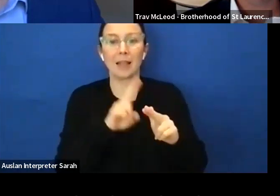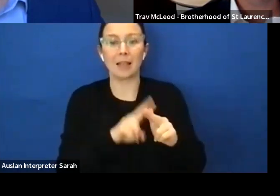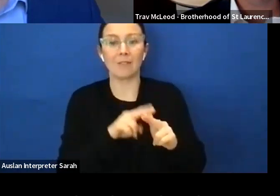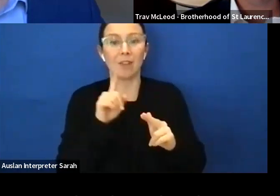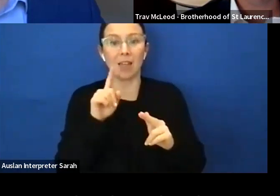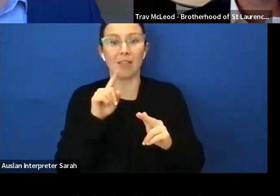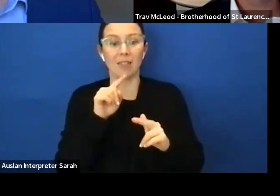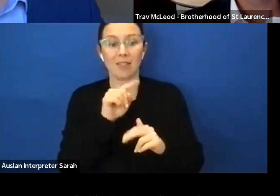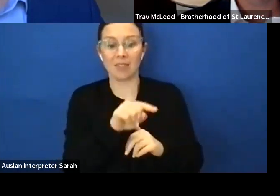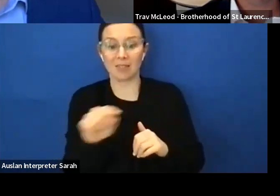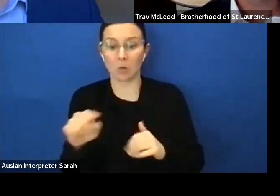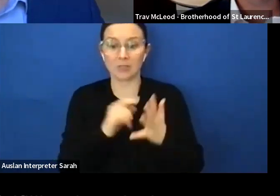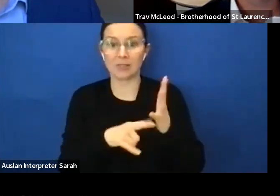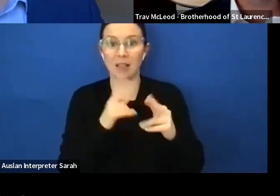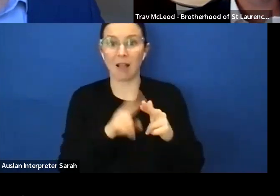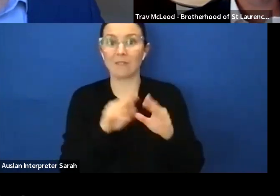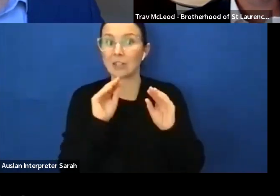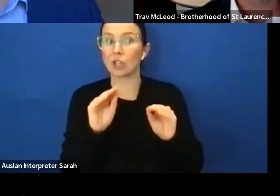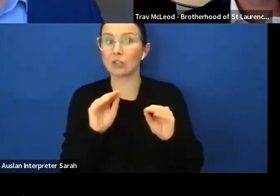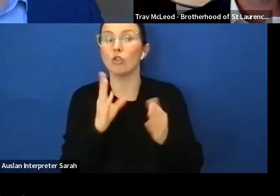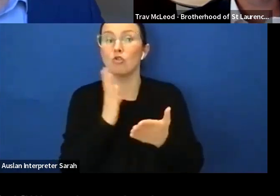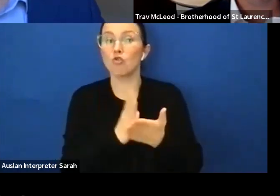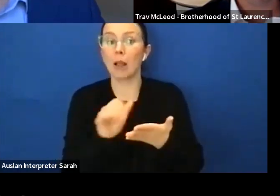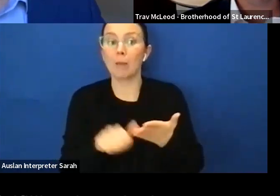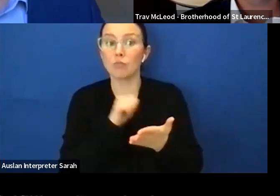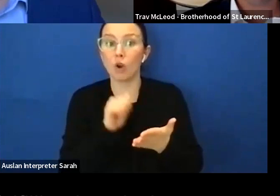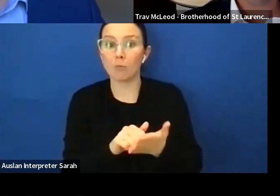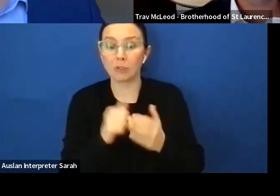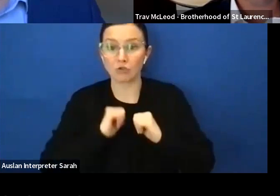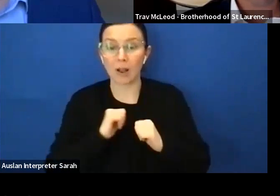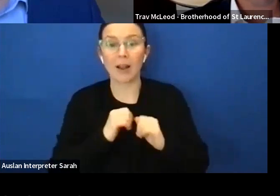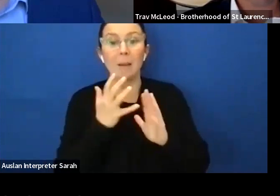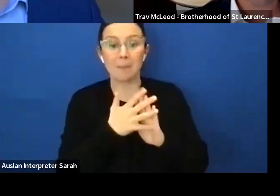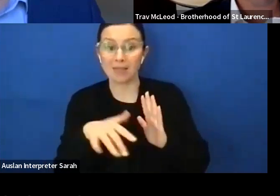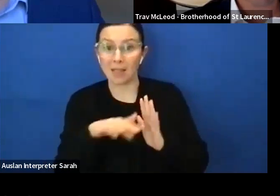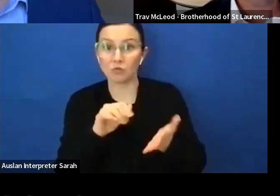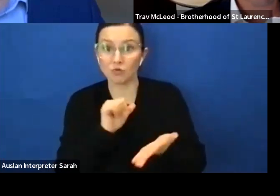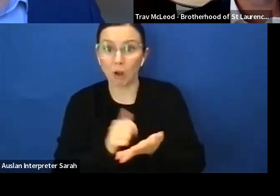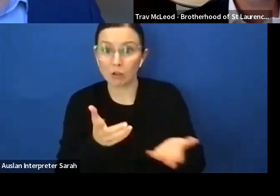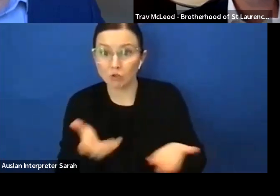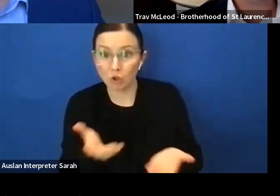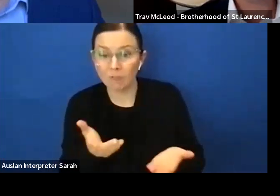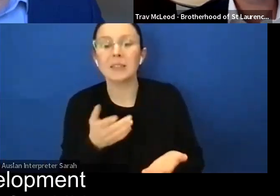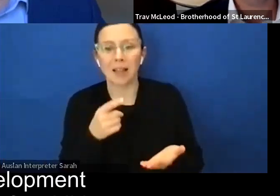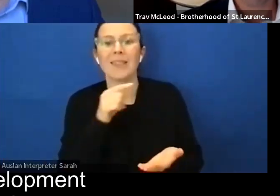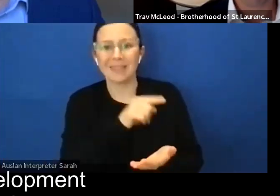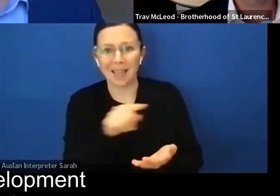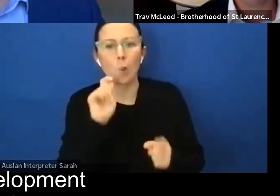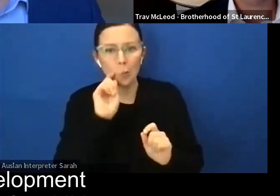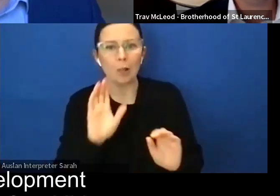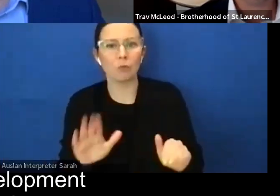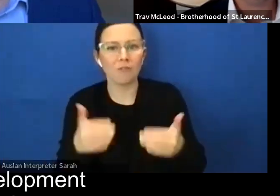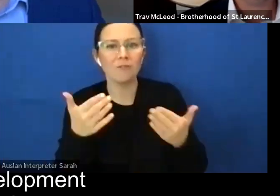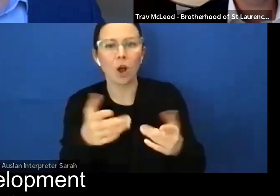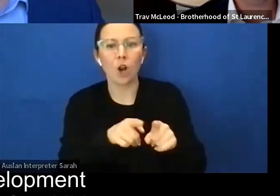are appropriately trained and the service is fulfilling its mission, it will provide learning and